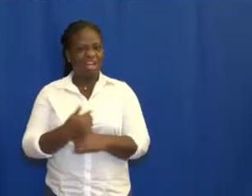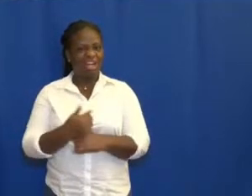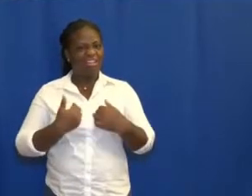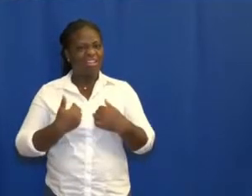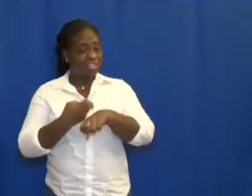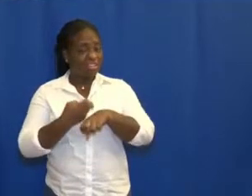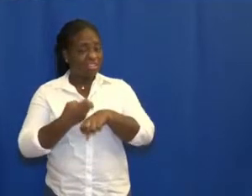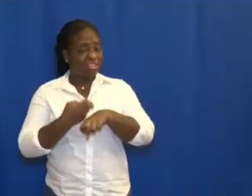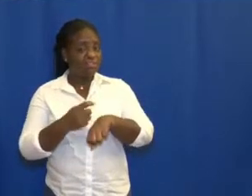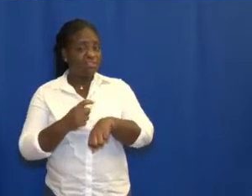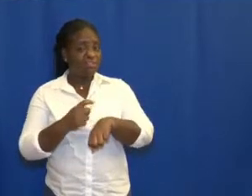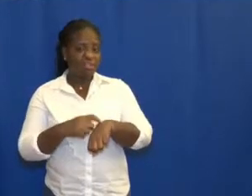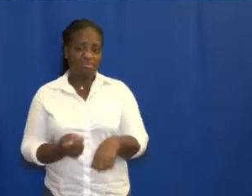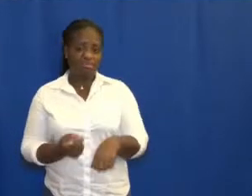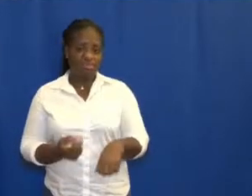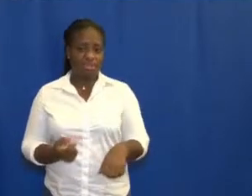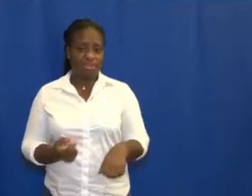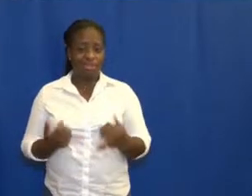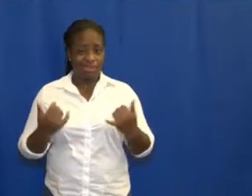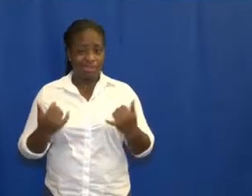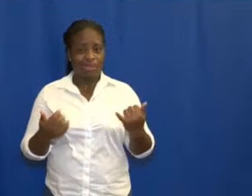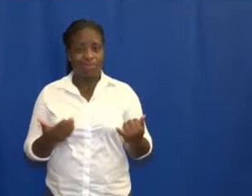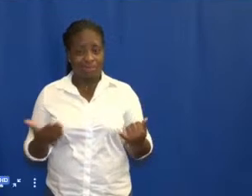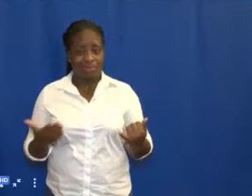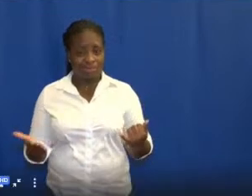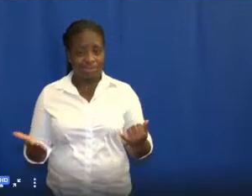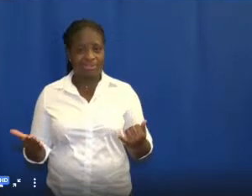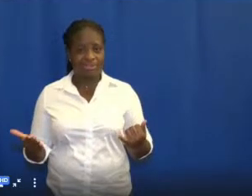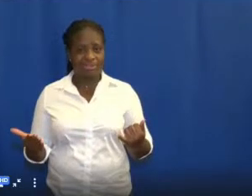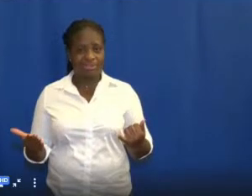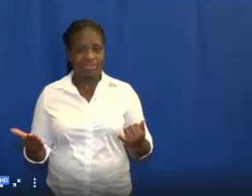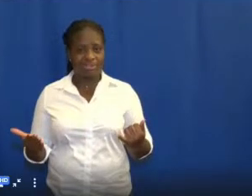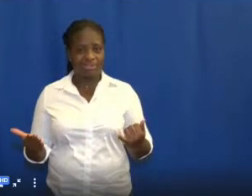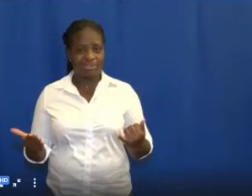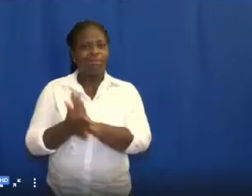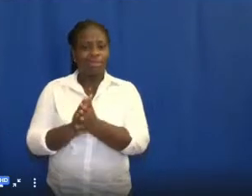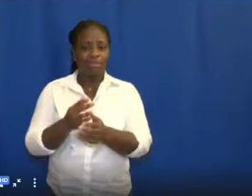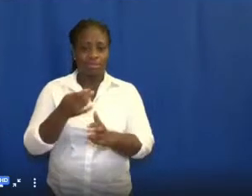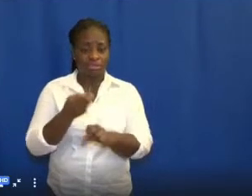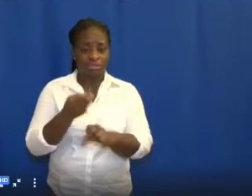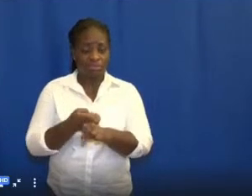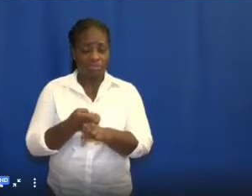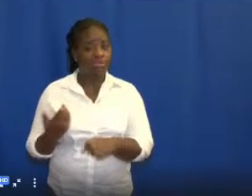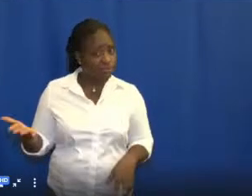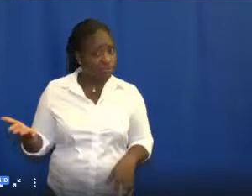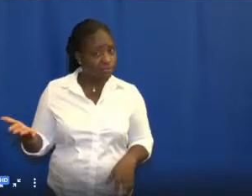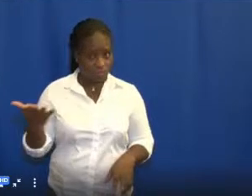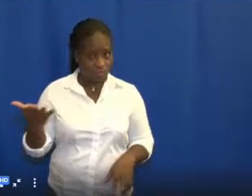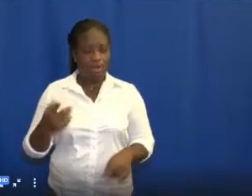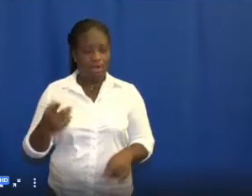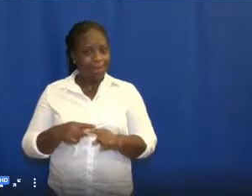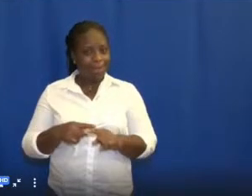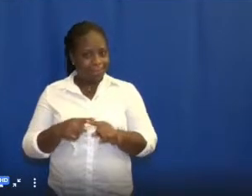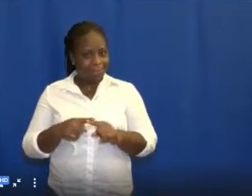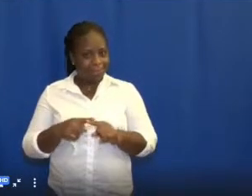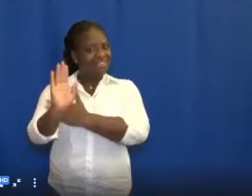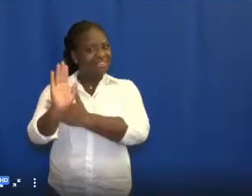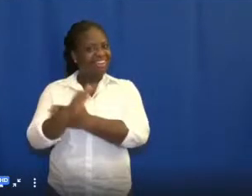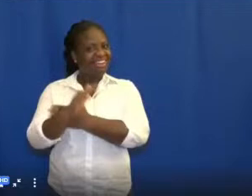fio. Ne hane bi mewa ɛha wɔfɛ. Chinyɔmodromo